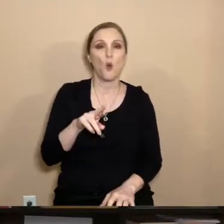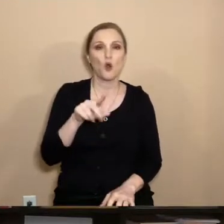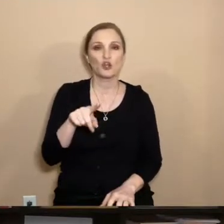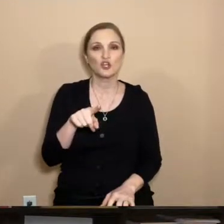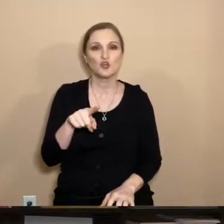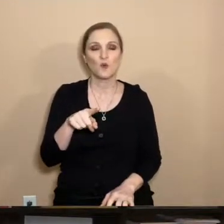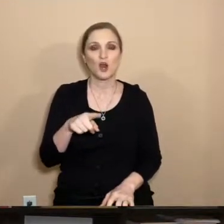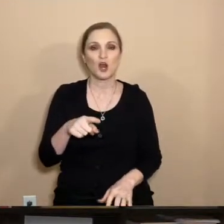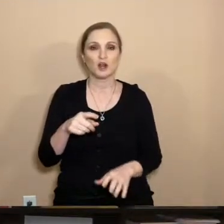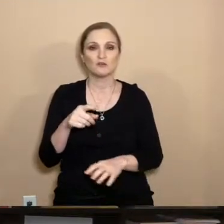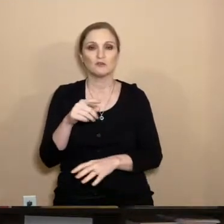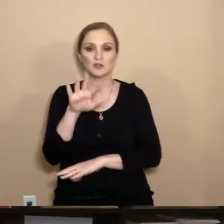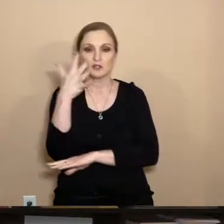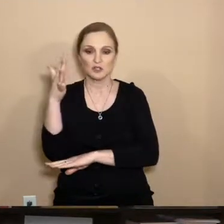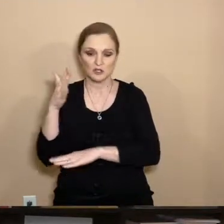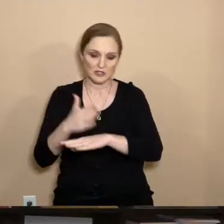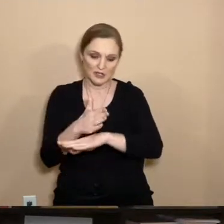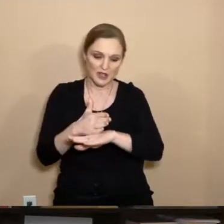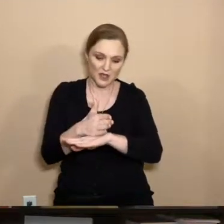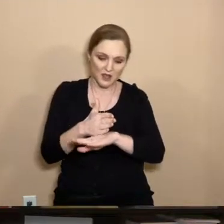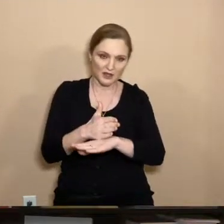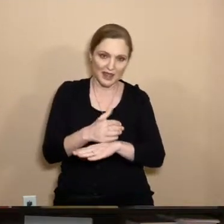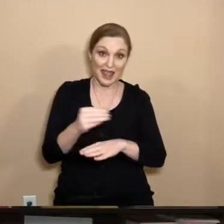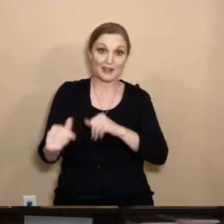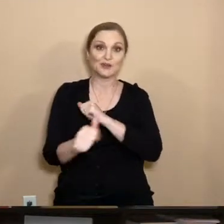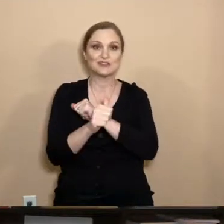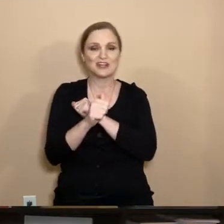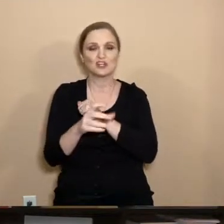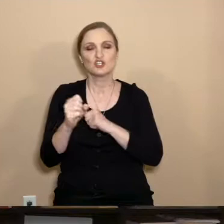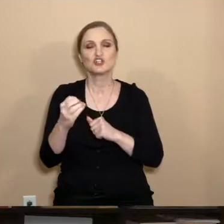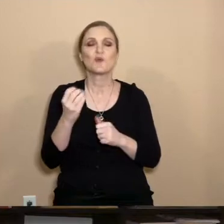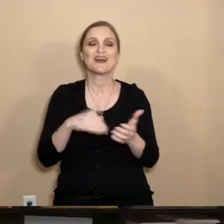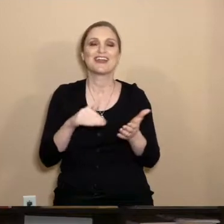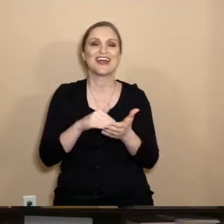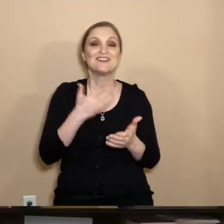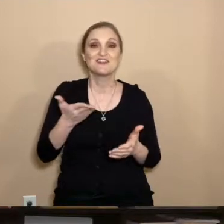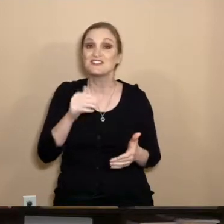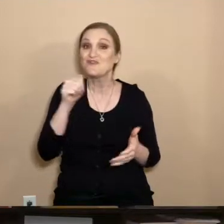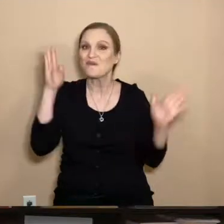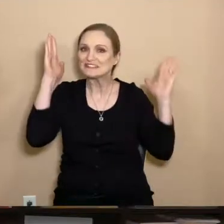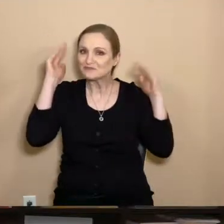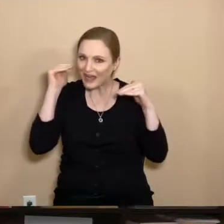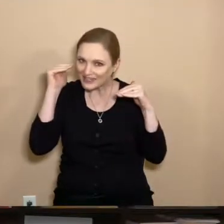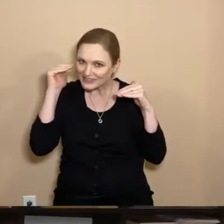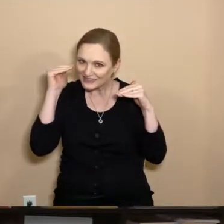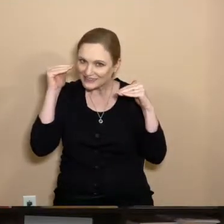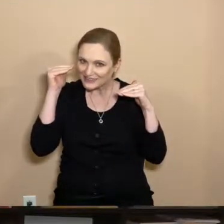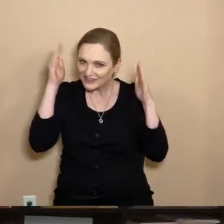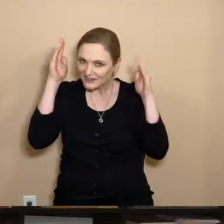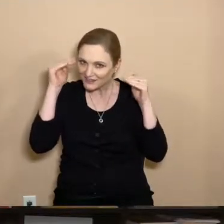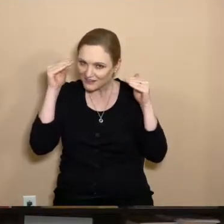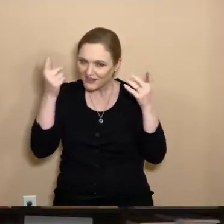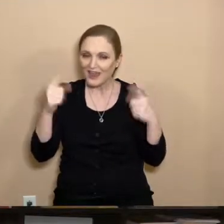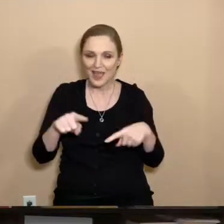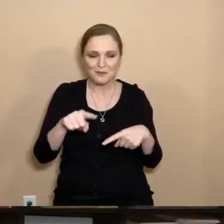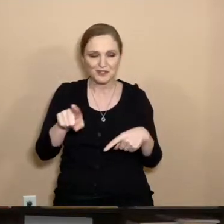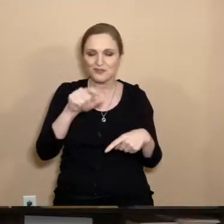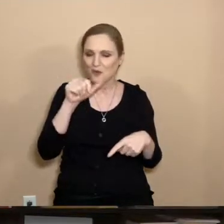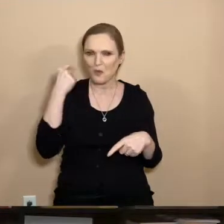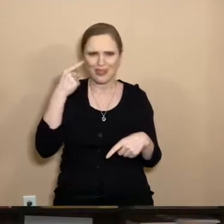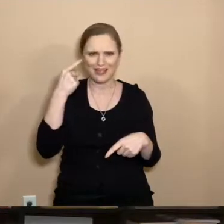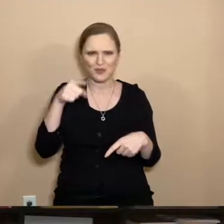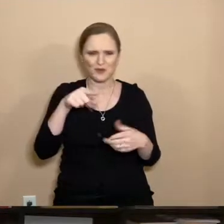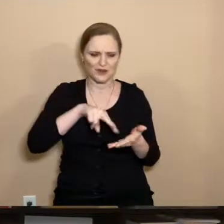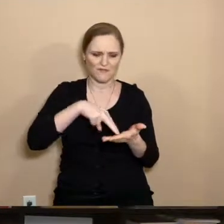split logs and you're endangered by them. So again, these are all things that you don't expect to happen. You don't expect that you're going to fall